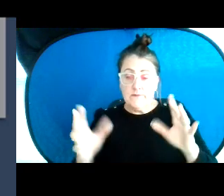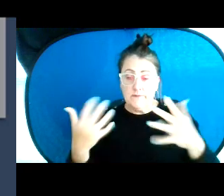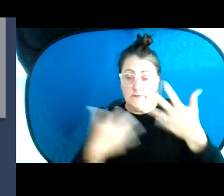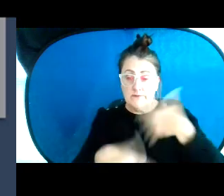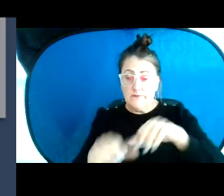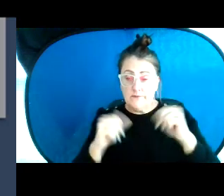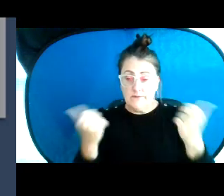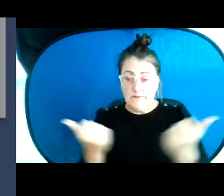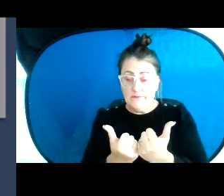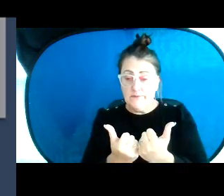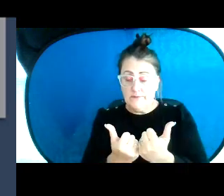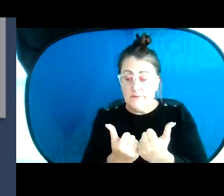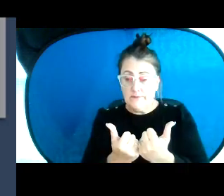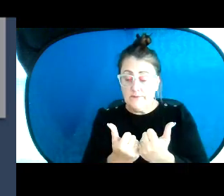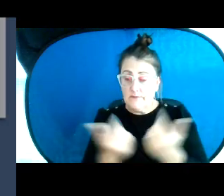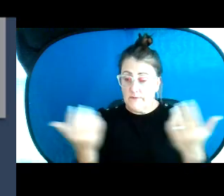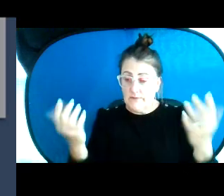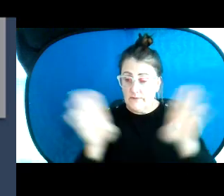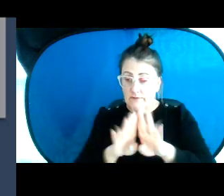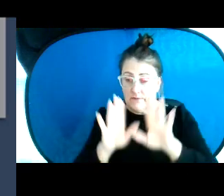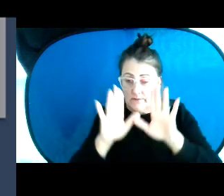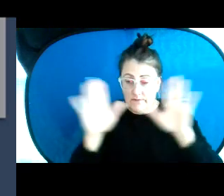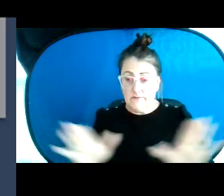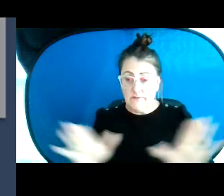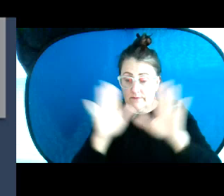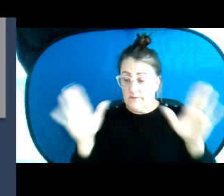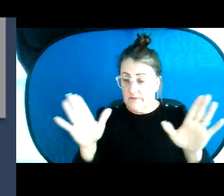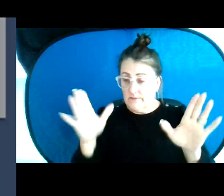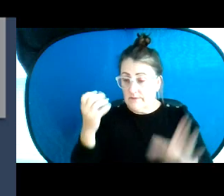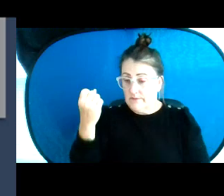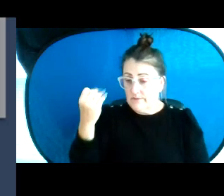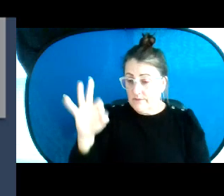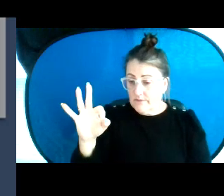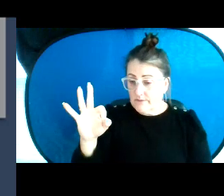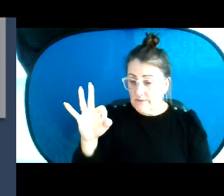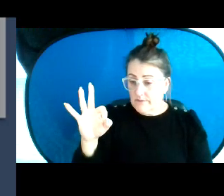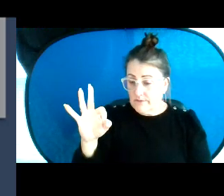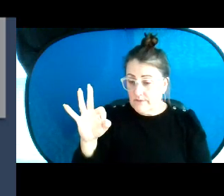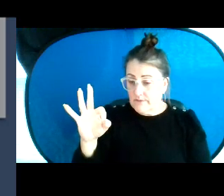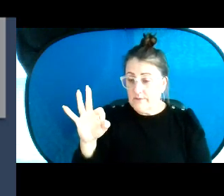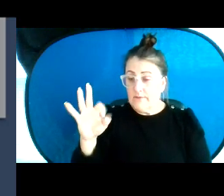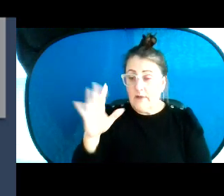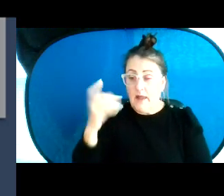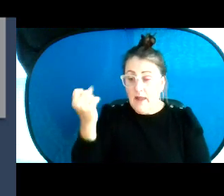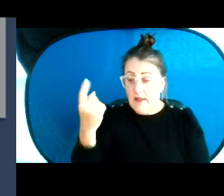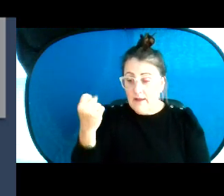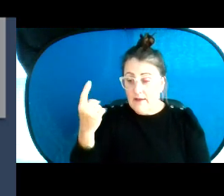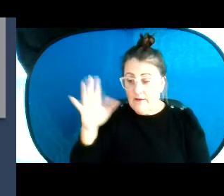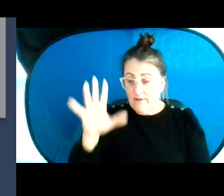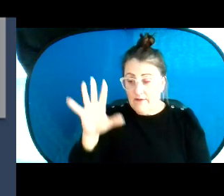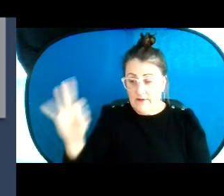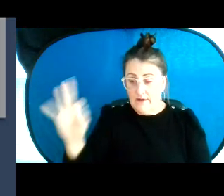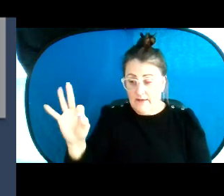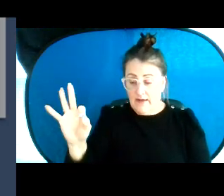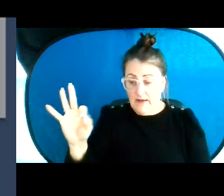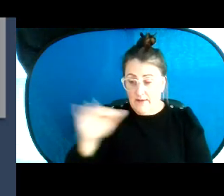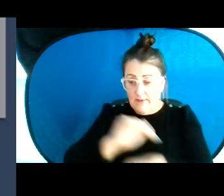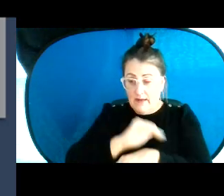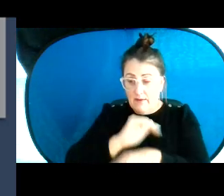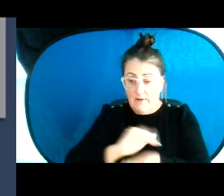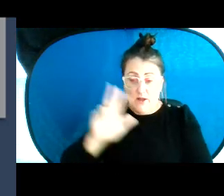Advisory Committee will close on Sunday, October 19th, 2025 at 11:59 p.m. 3